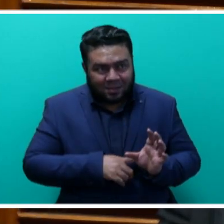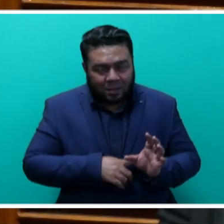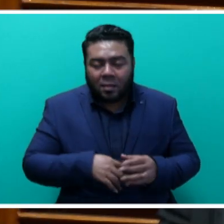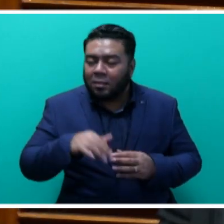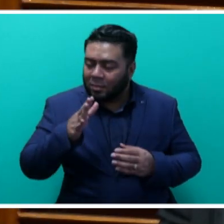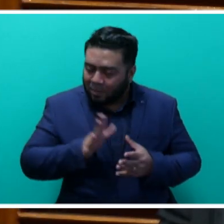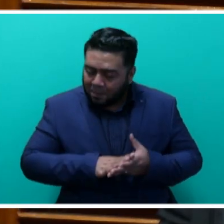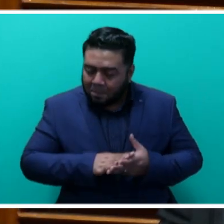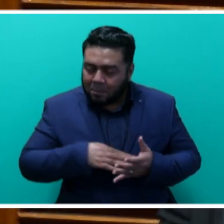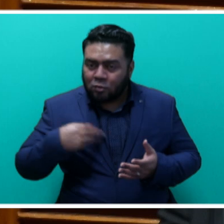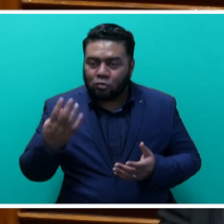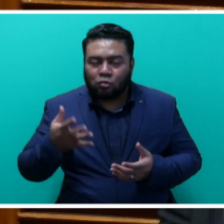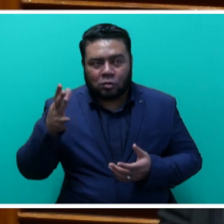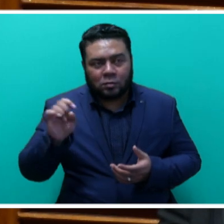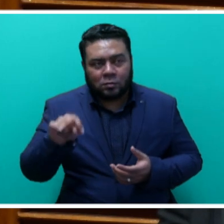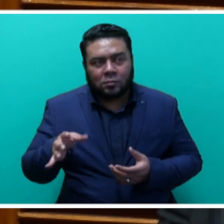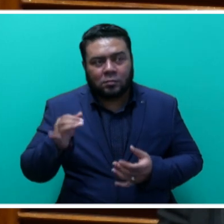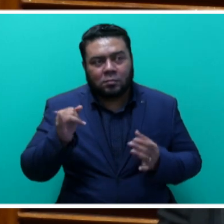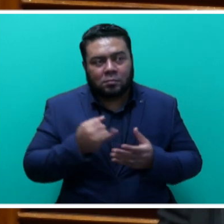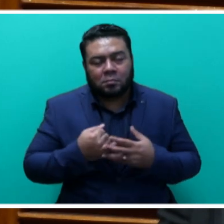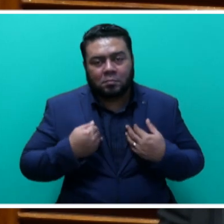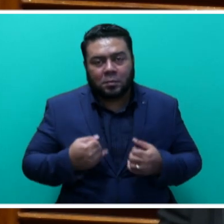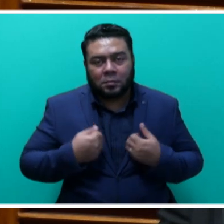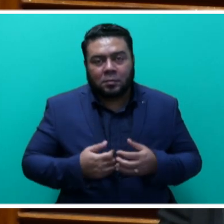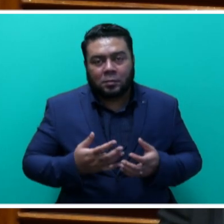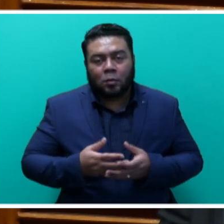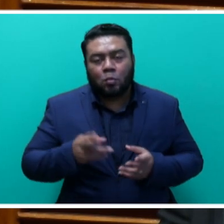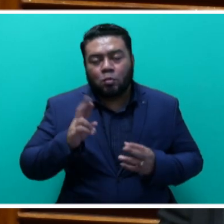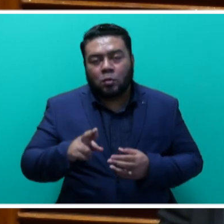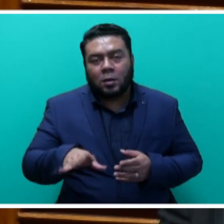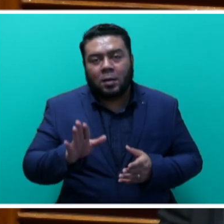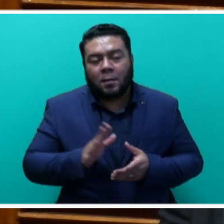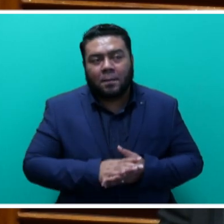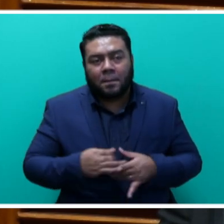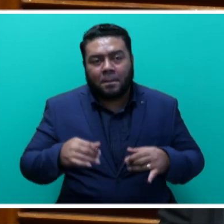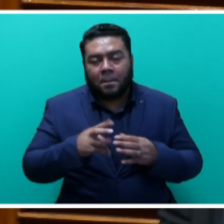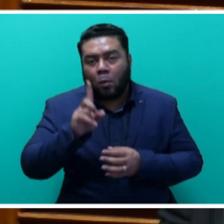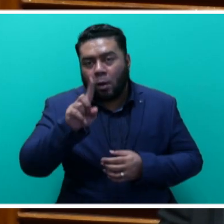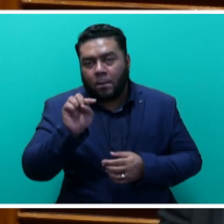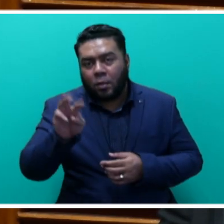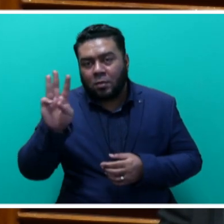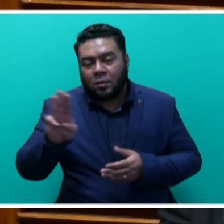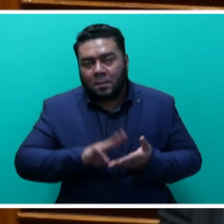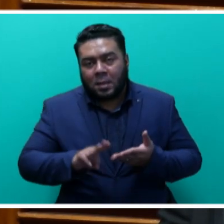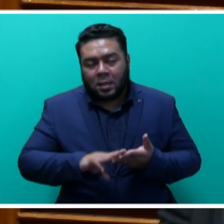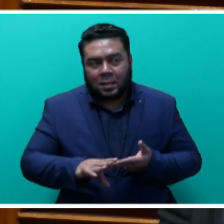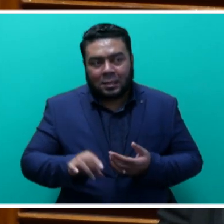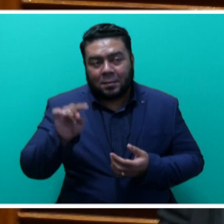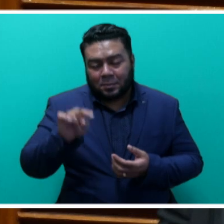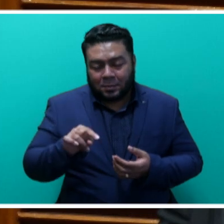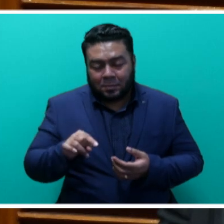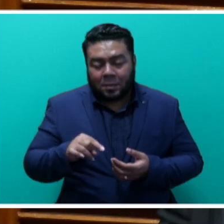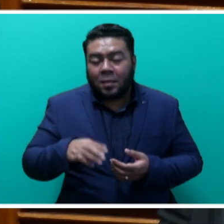implemented more than 70 projects across our rural and maritime communities, totaling $1.3 million. Mr. Speaker, sir,